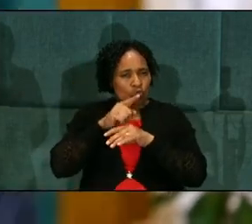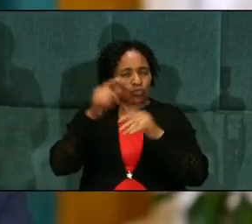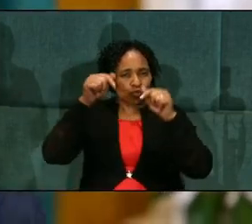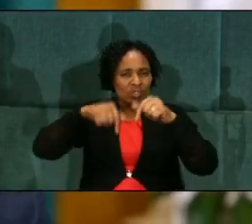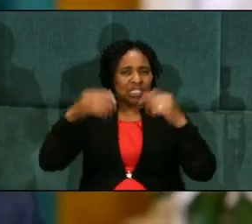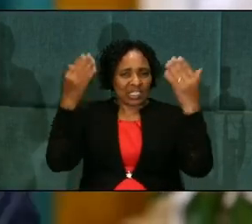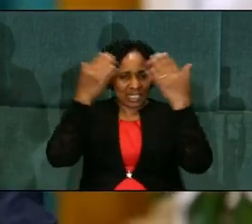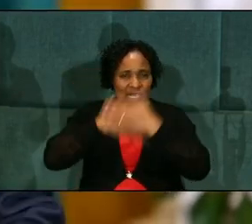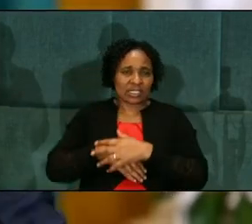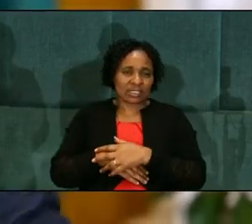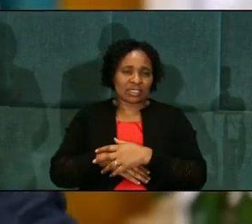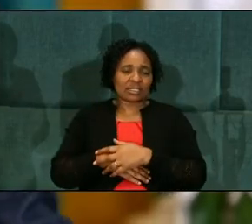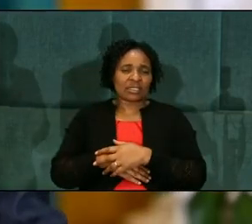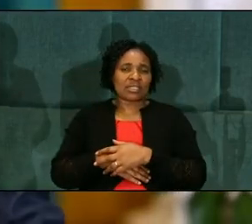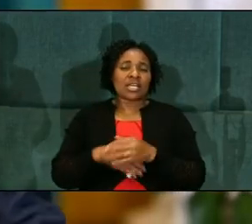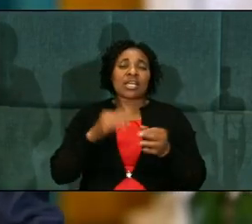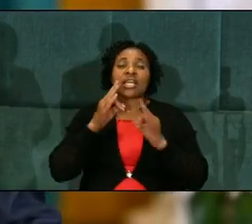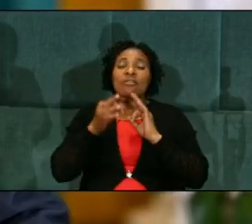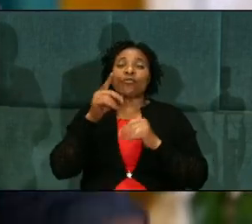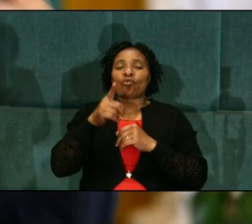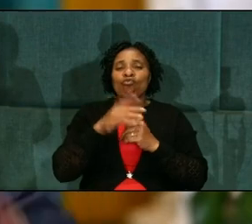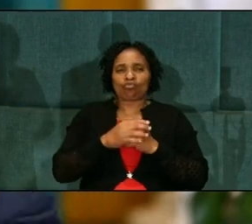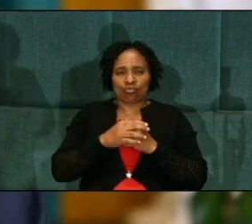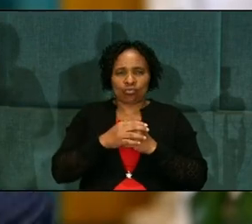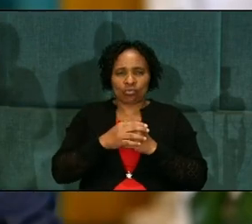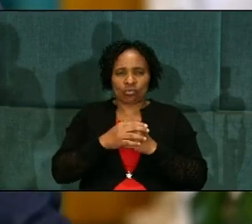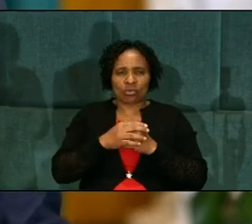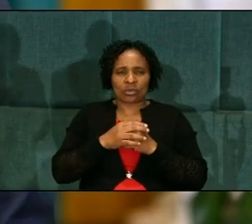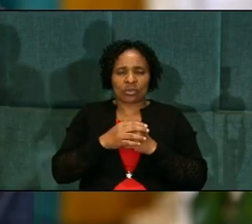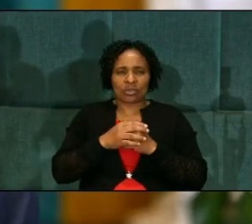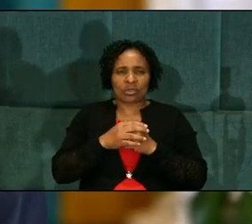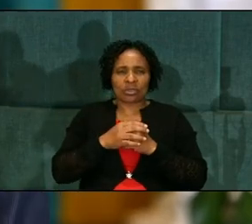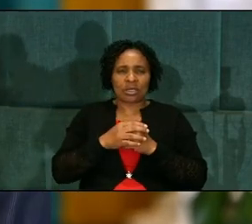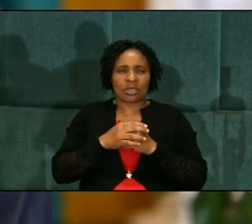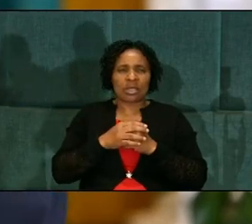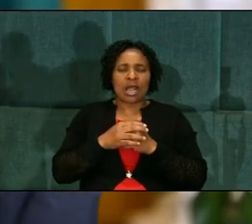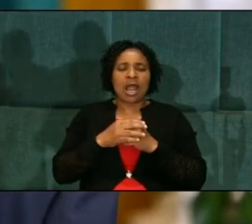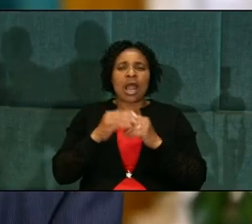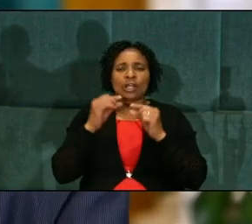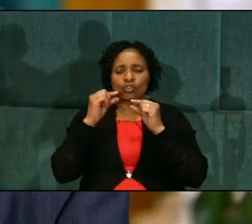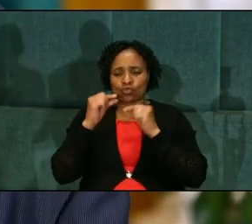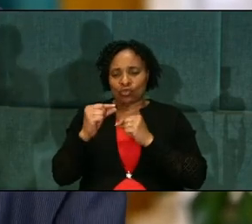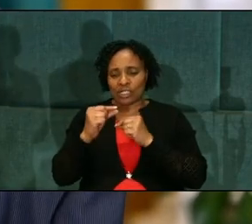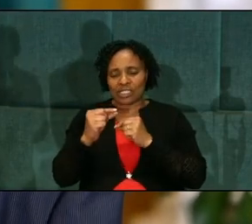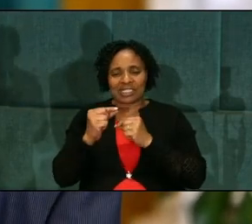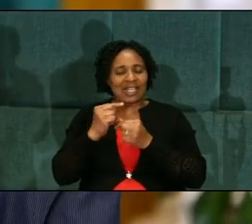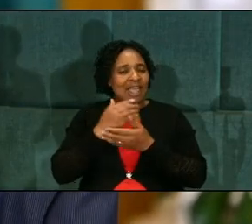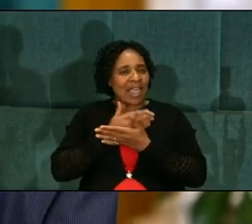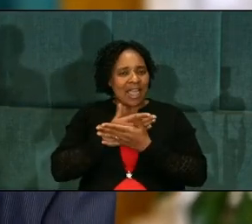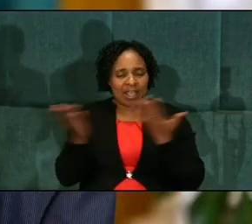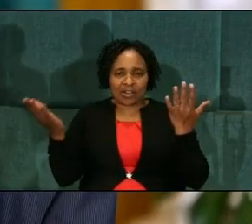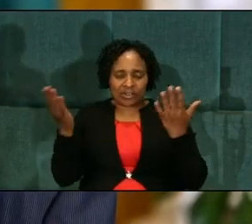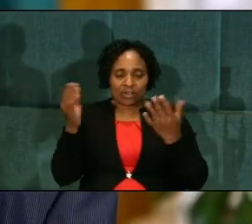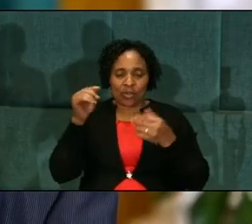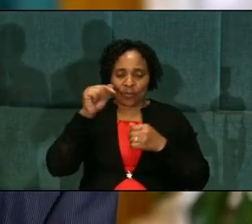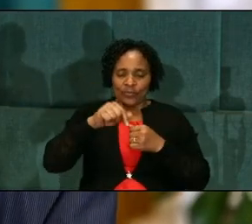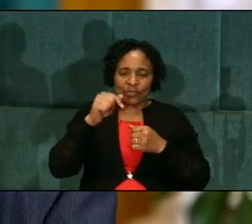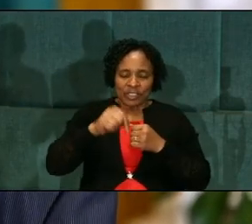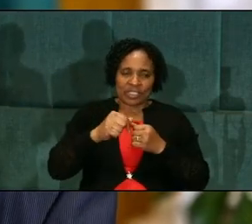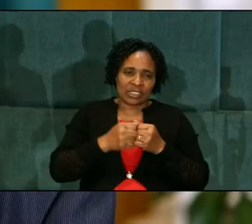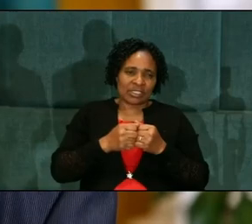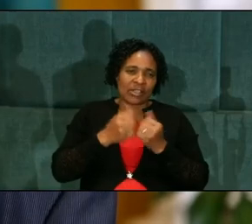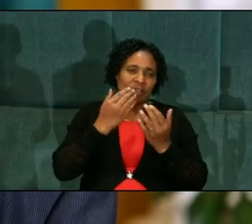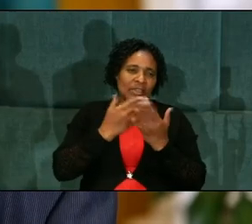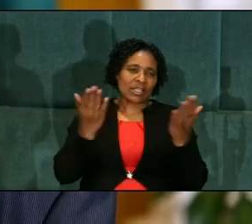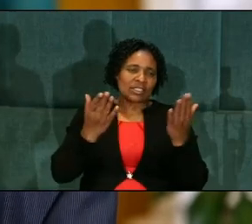you sense a shortage in any of those three things,